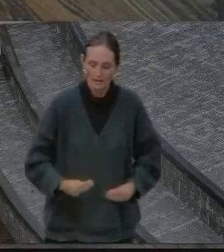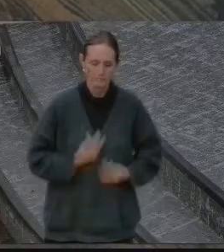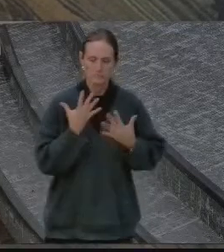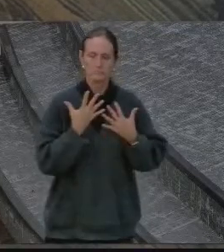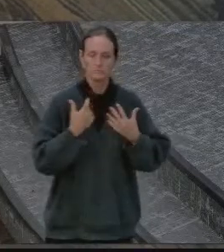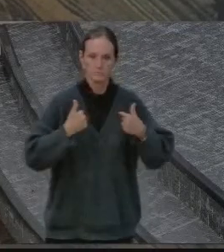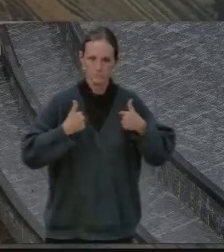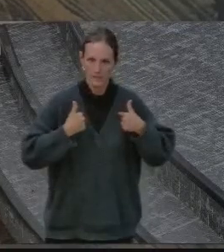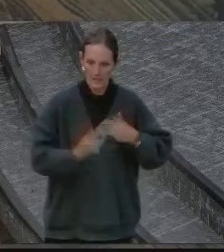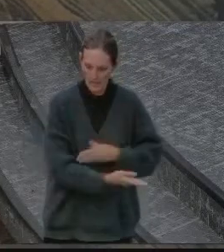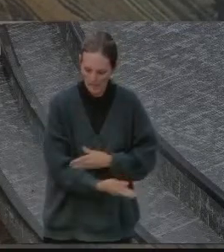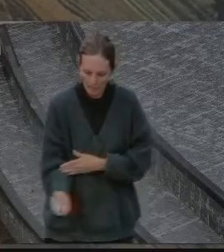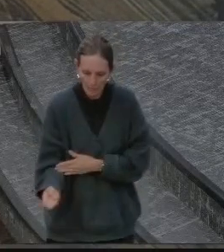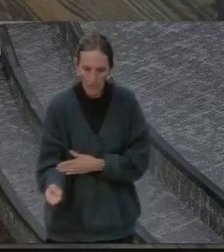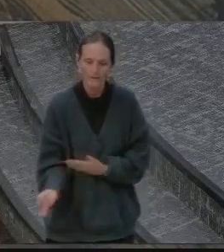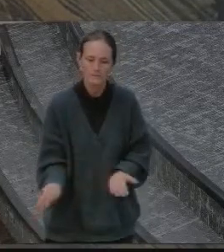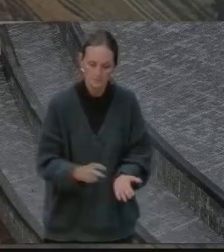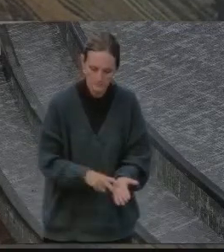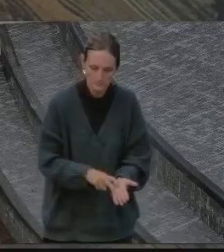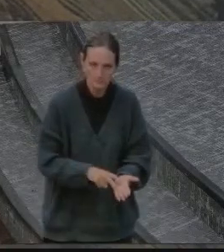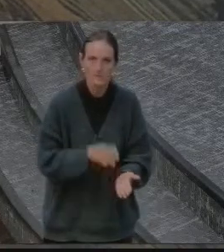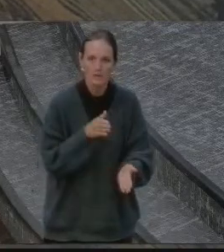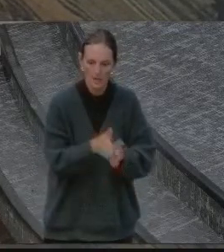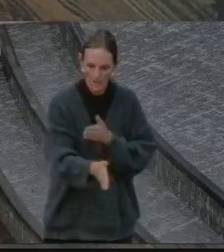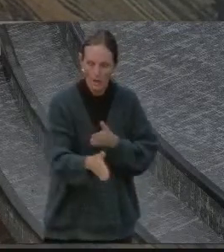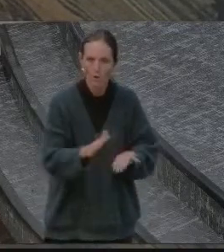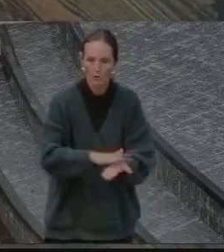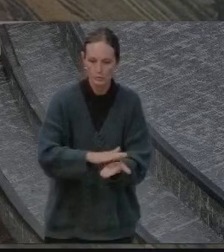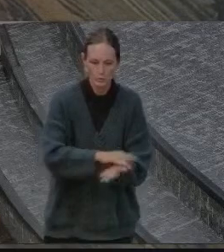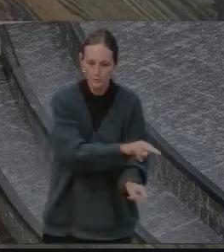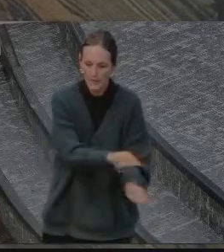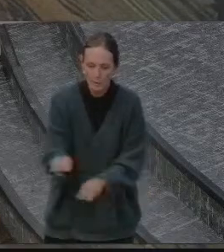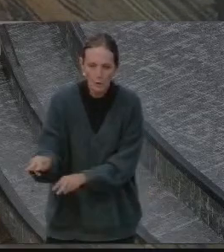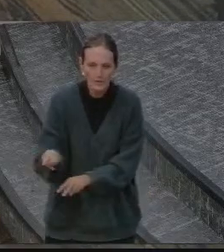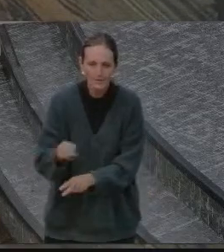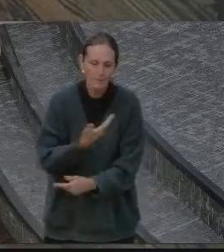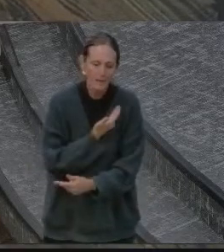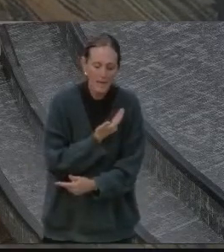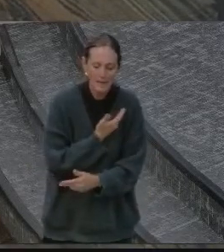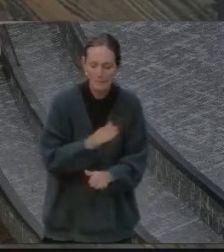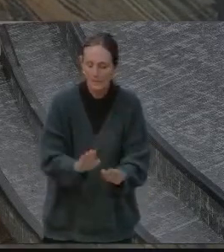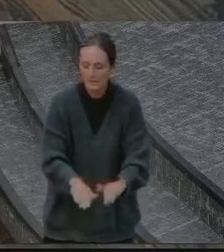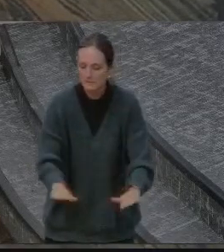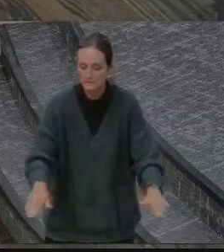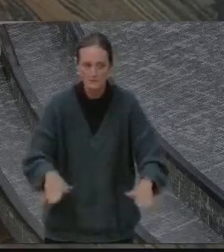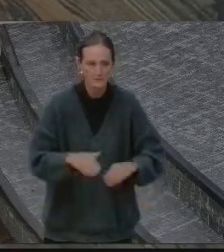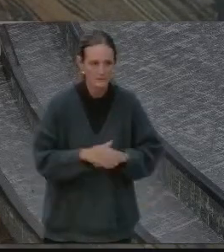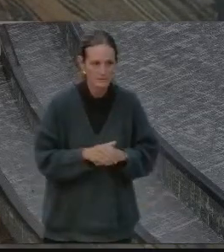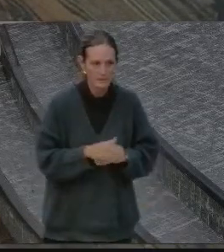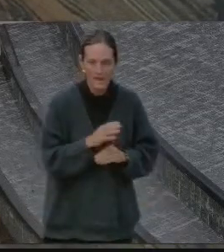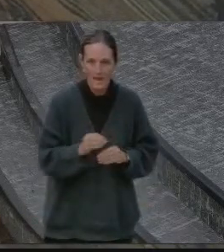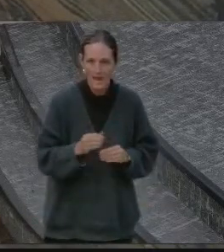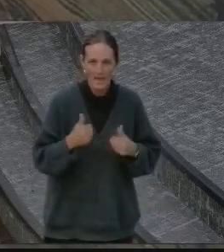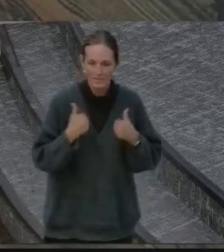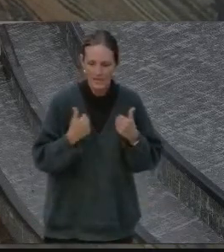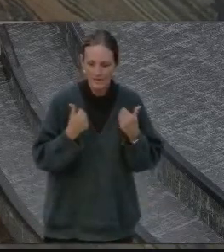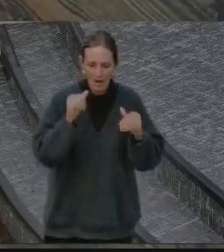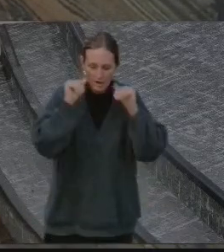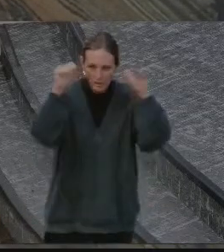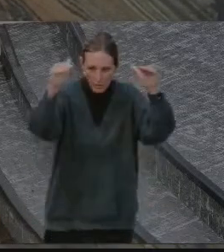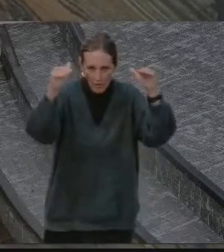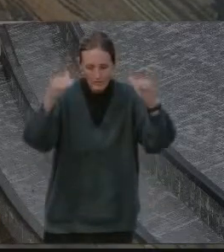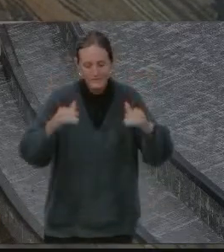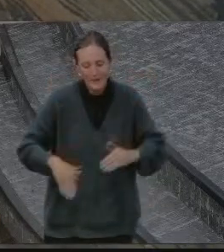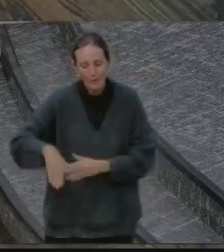to go out to these schools and look at the babies and our young adults. A lot of them right now, they don't have a clue. They grown,